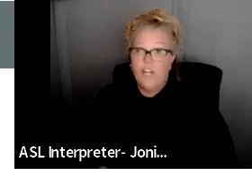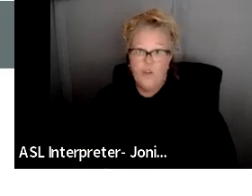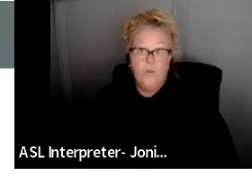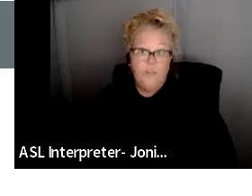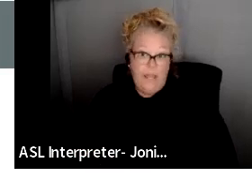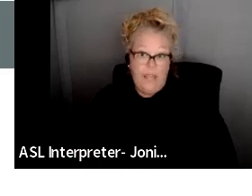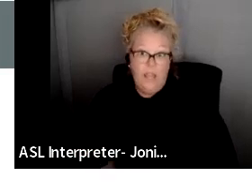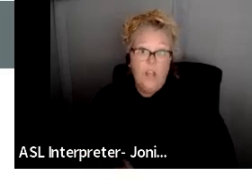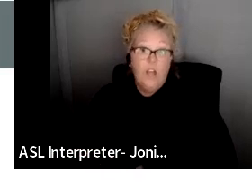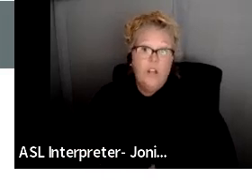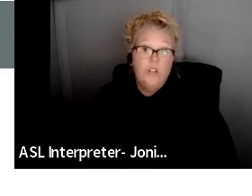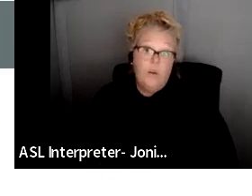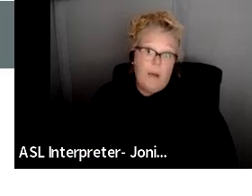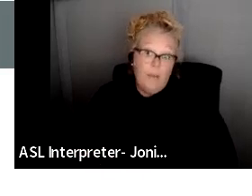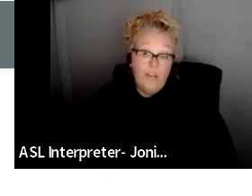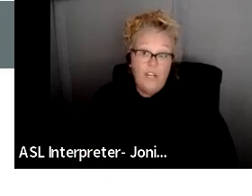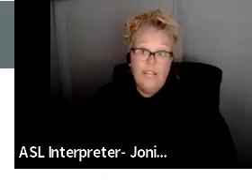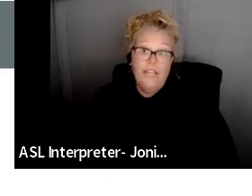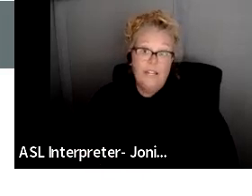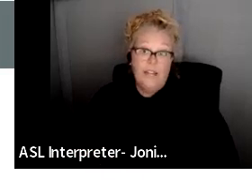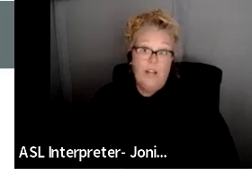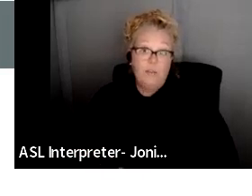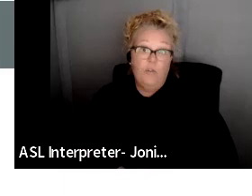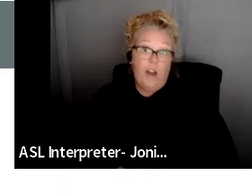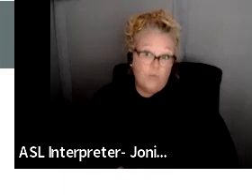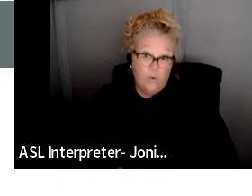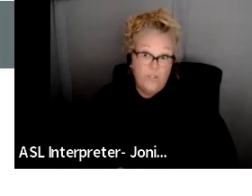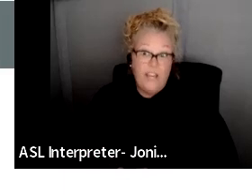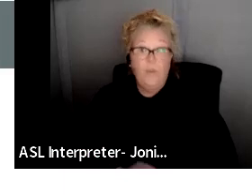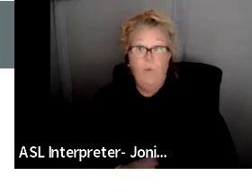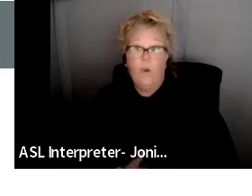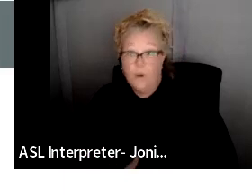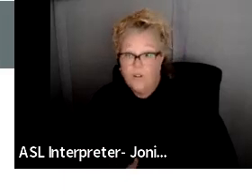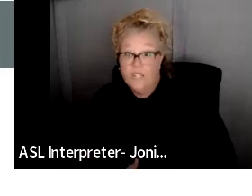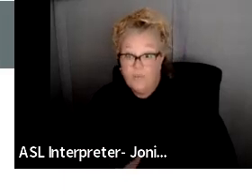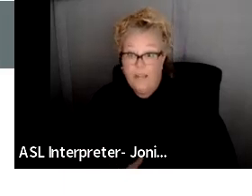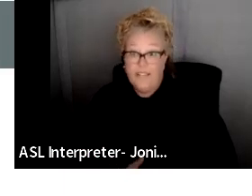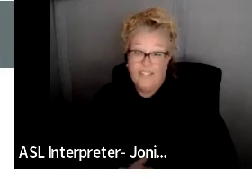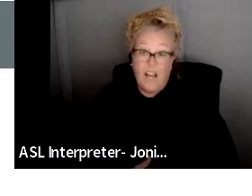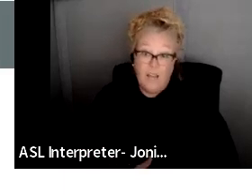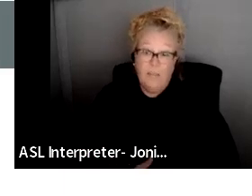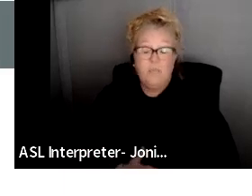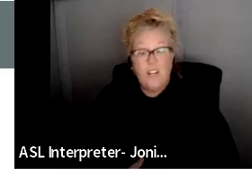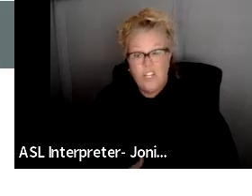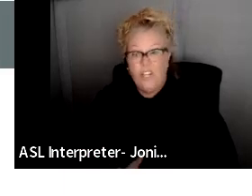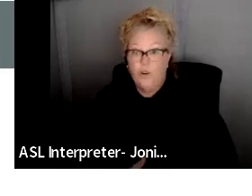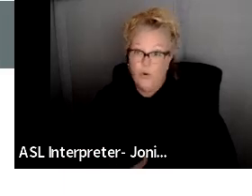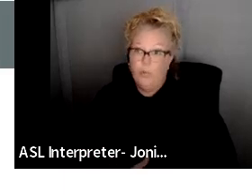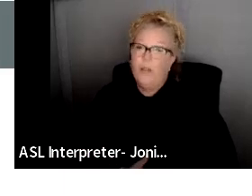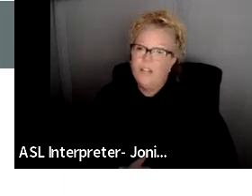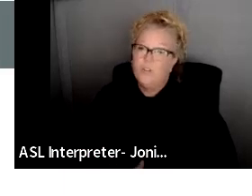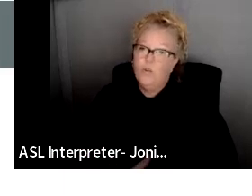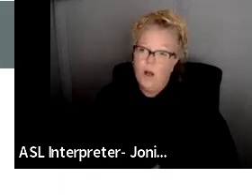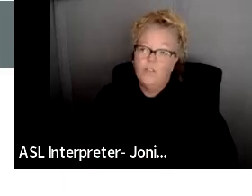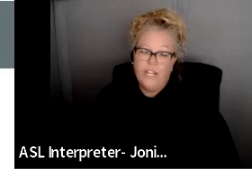to catch who's speaking. So it might be a good idea to set up some ground rules that only one person speaks at a time, especially in a